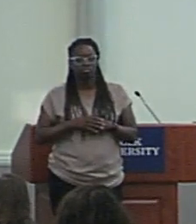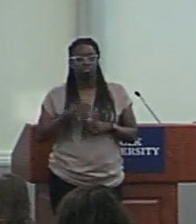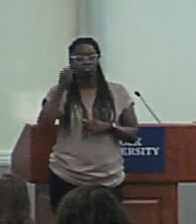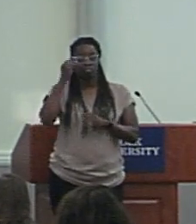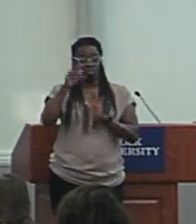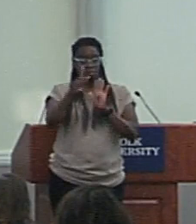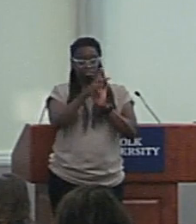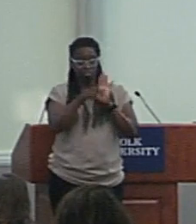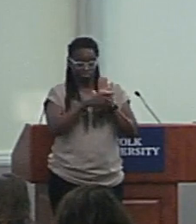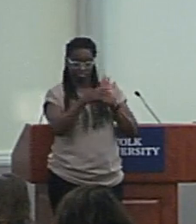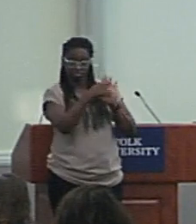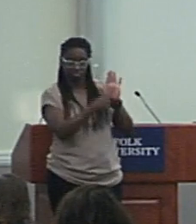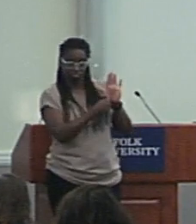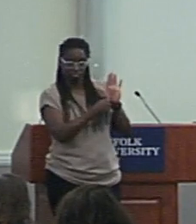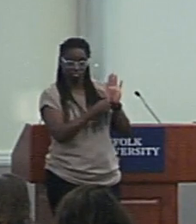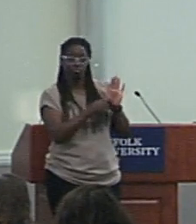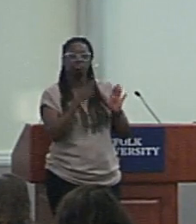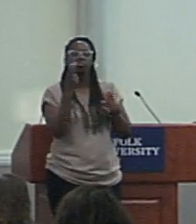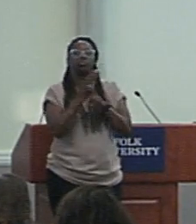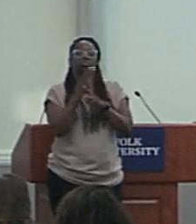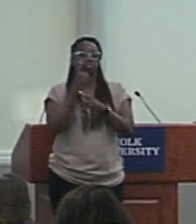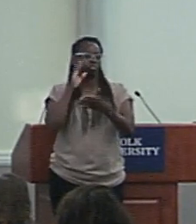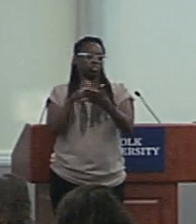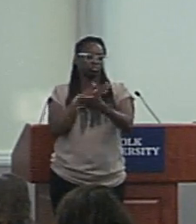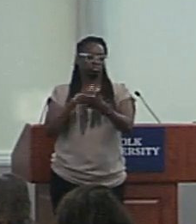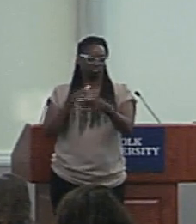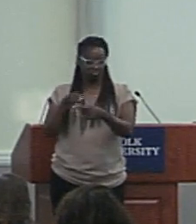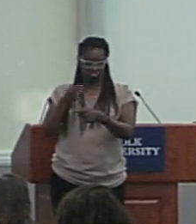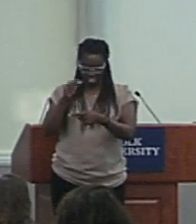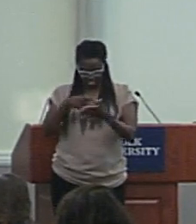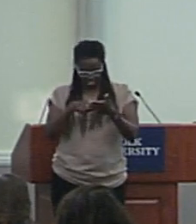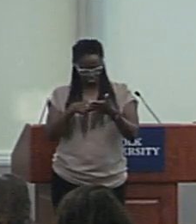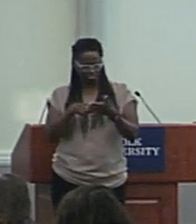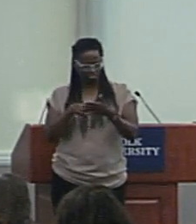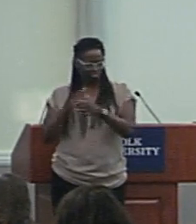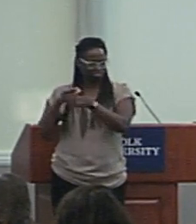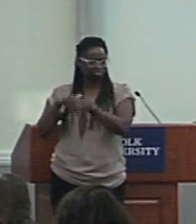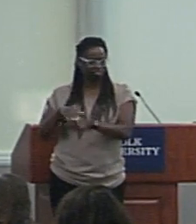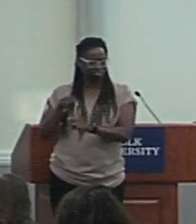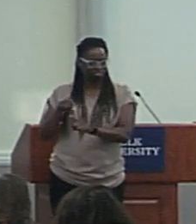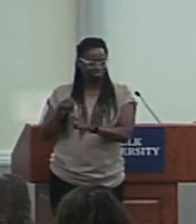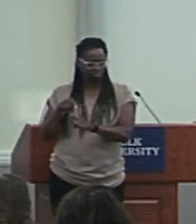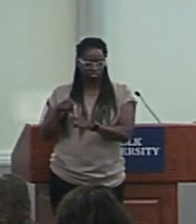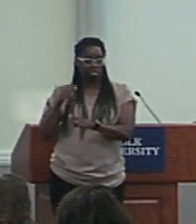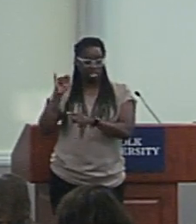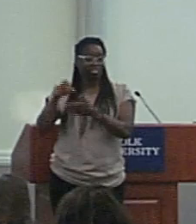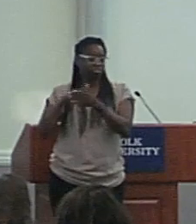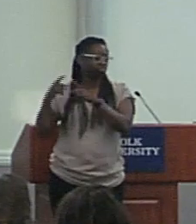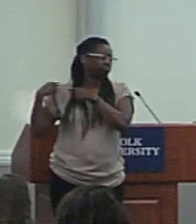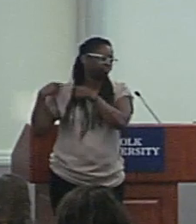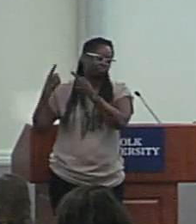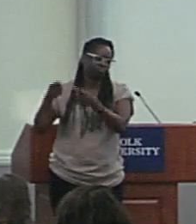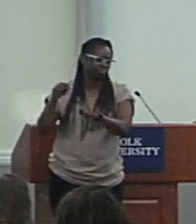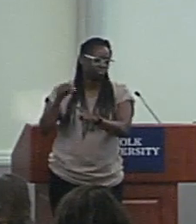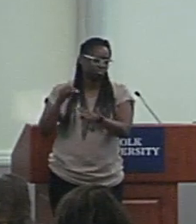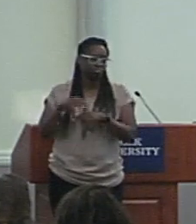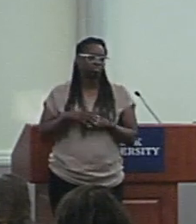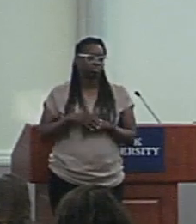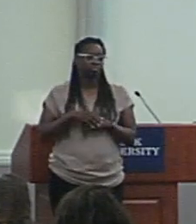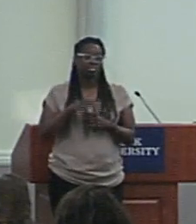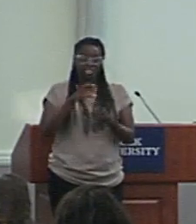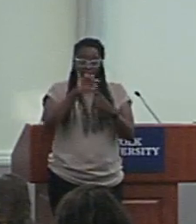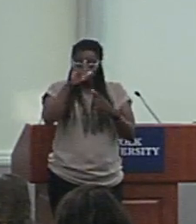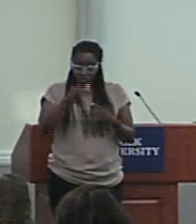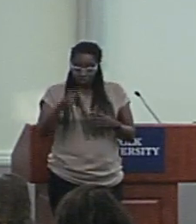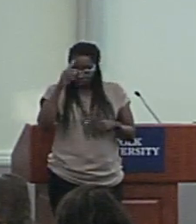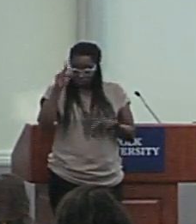in certain ways to discriminate against or deny care to people with disabilities, especially including individuals with mental